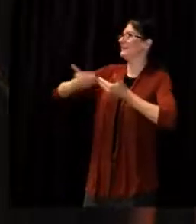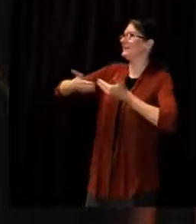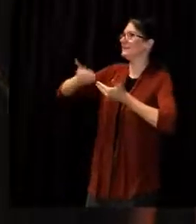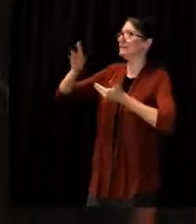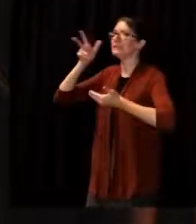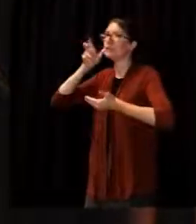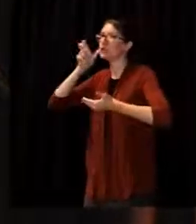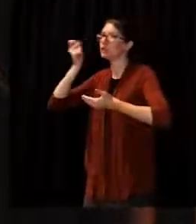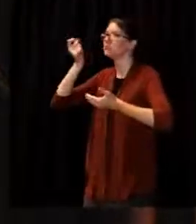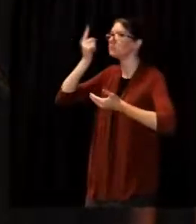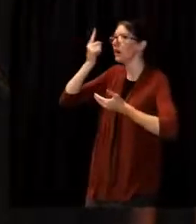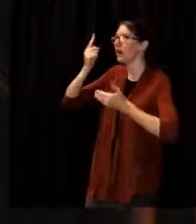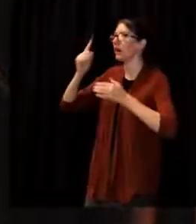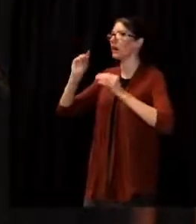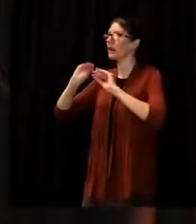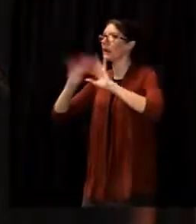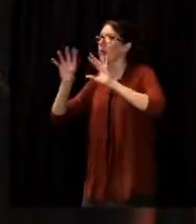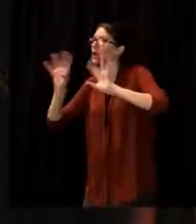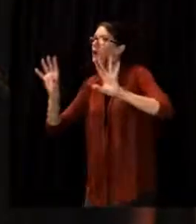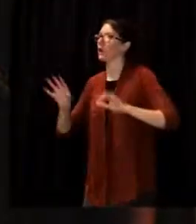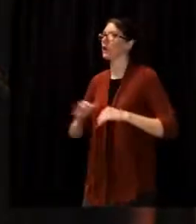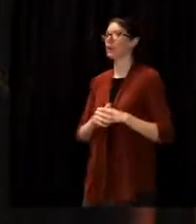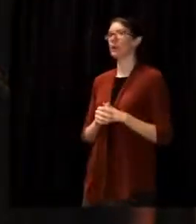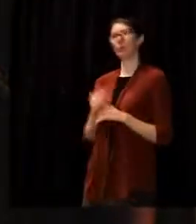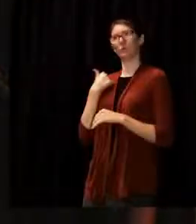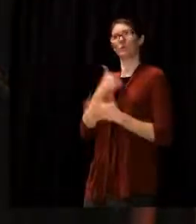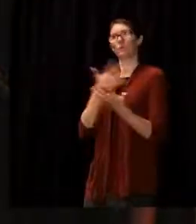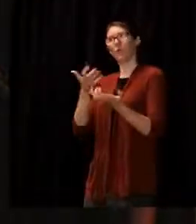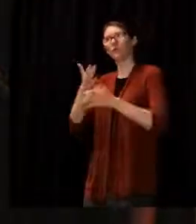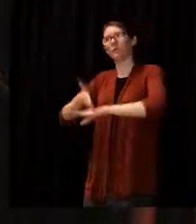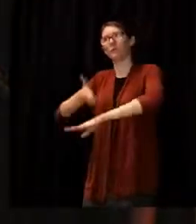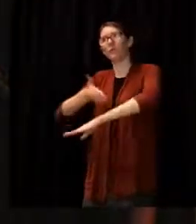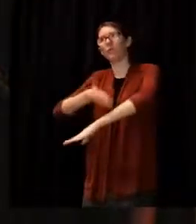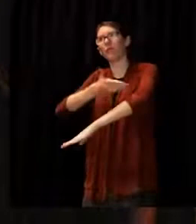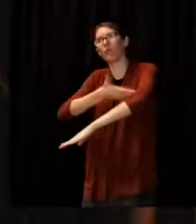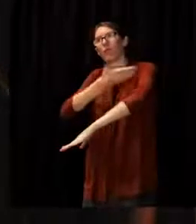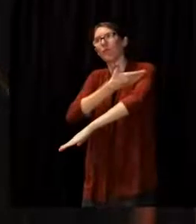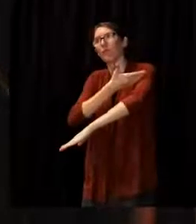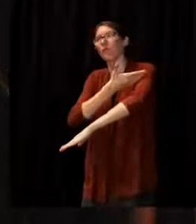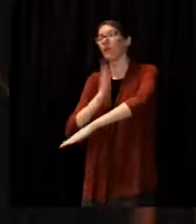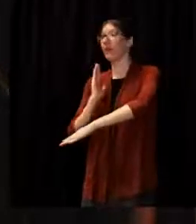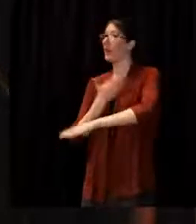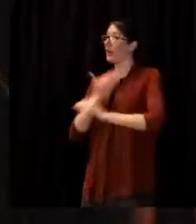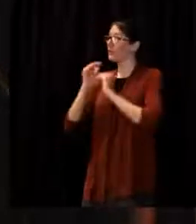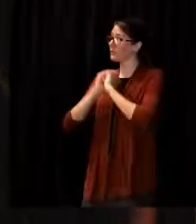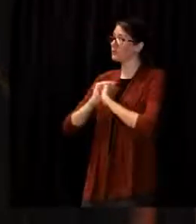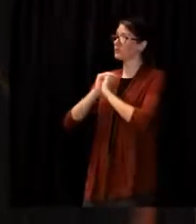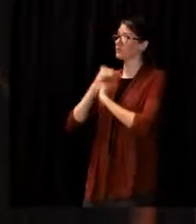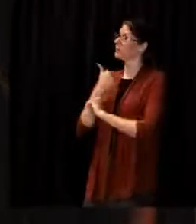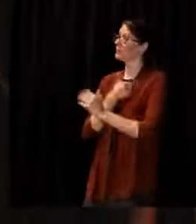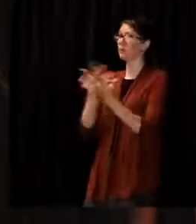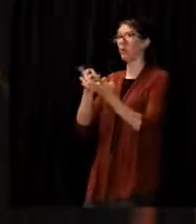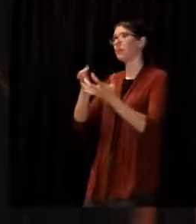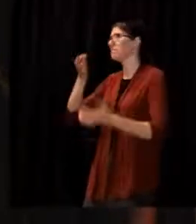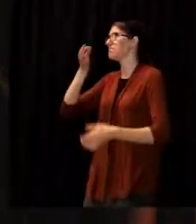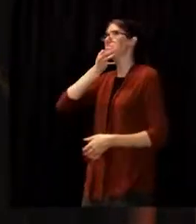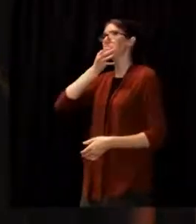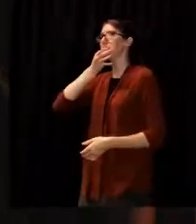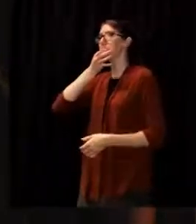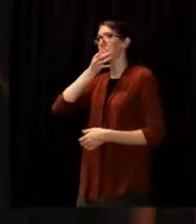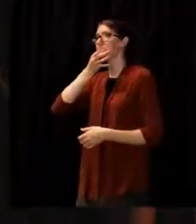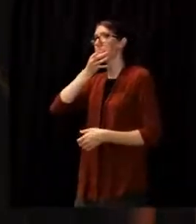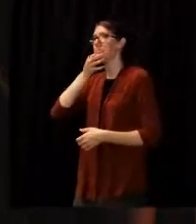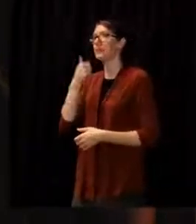space a lot better because we wanted it to be better. Because when it comes to our worship with God, we want it to be excellent. And we